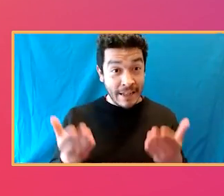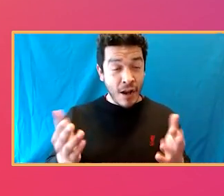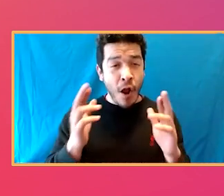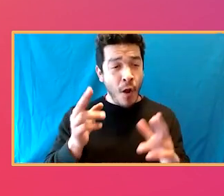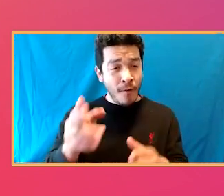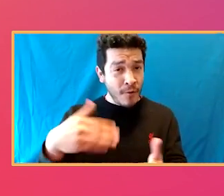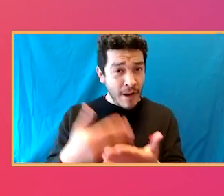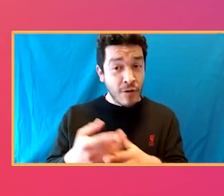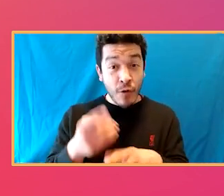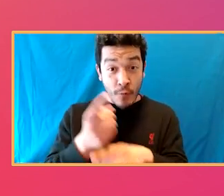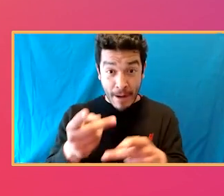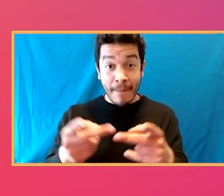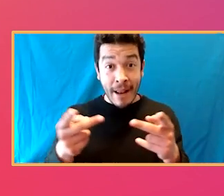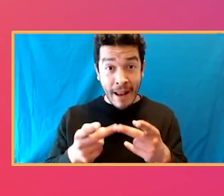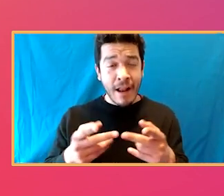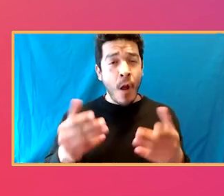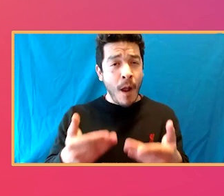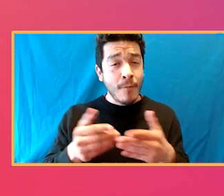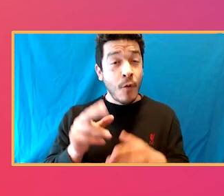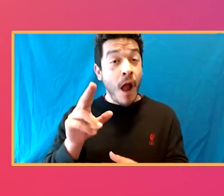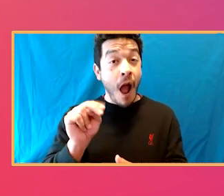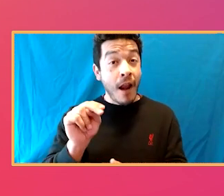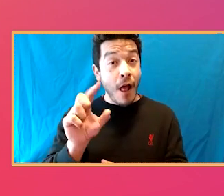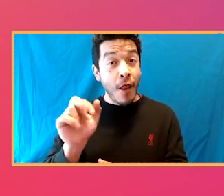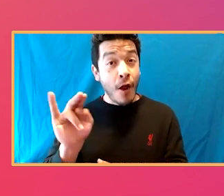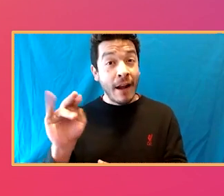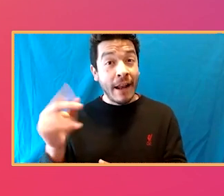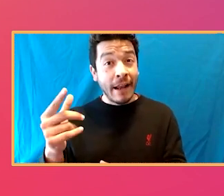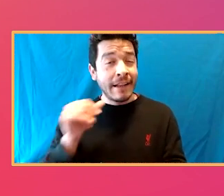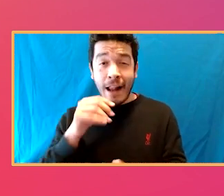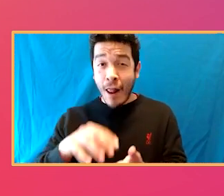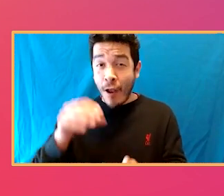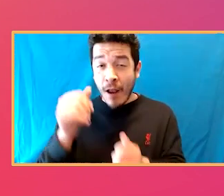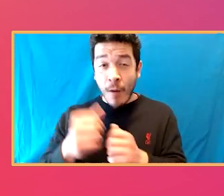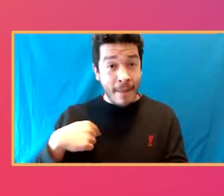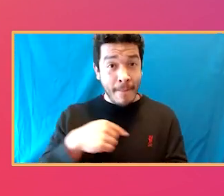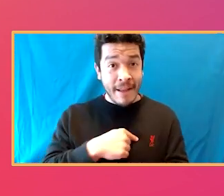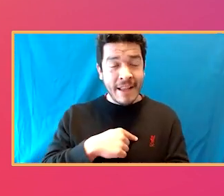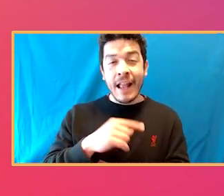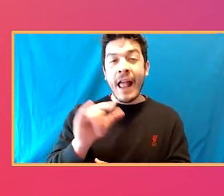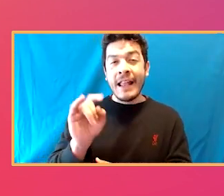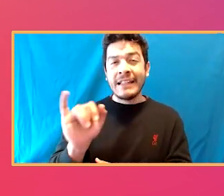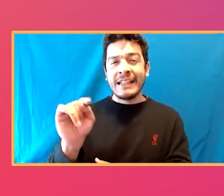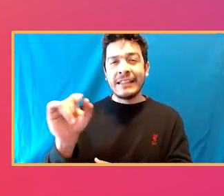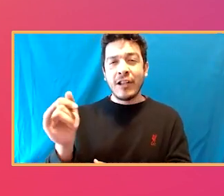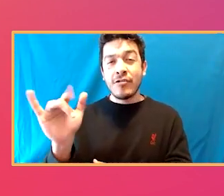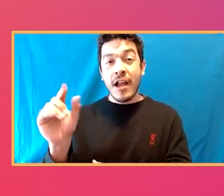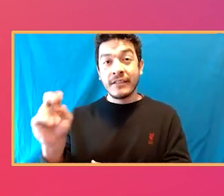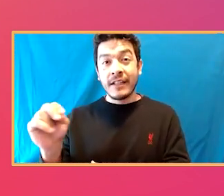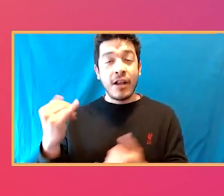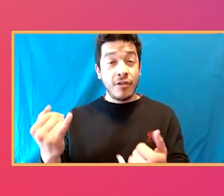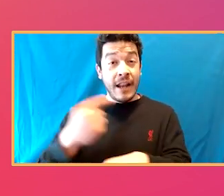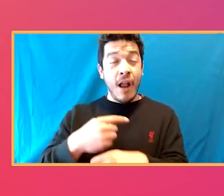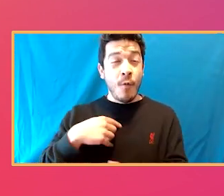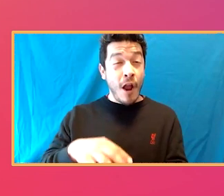you've made it to the right place. Welcome to Unlearning with me, Lindsey T. Jackson, and today we are unlearning